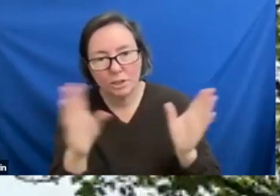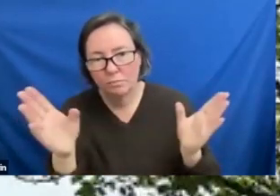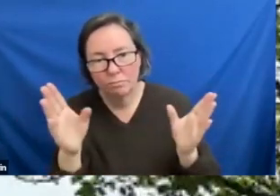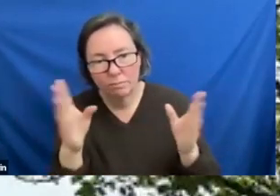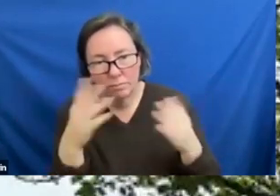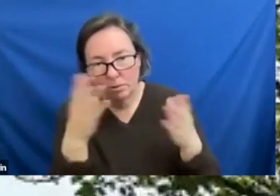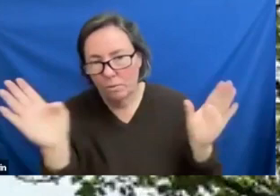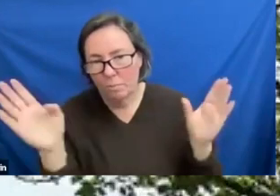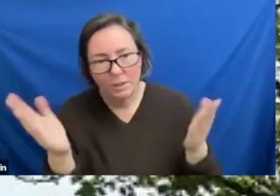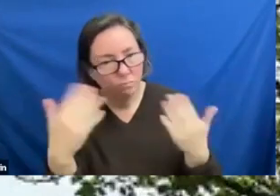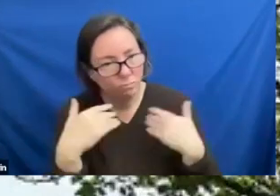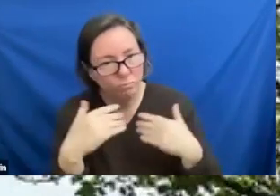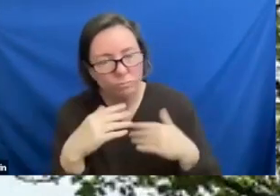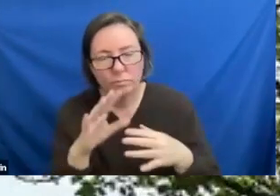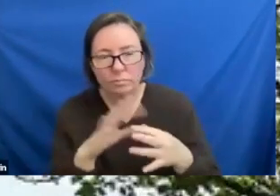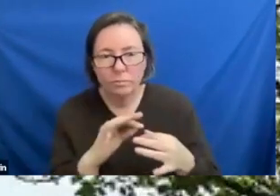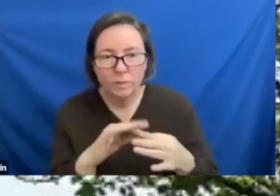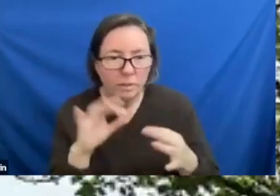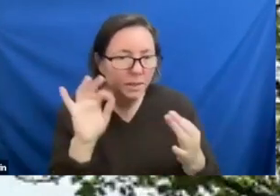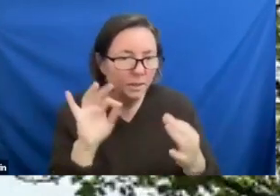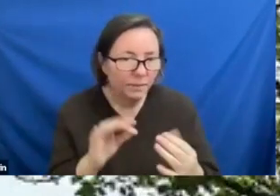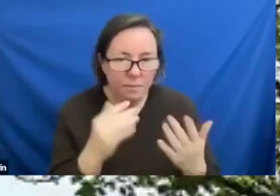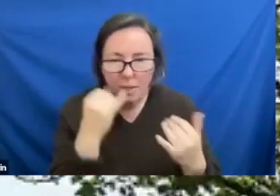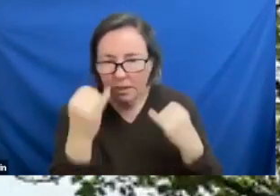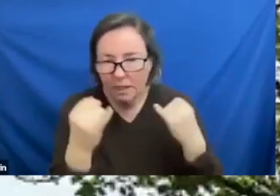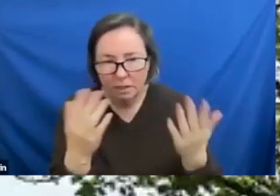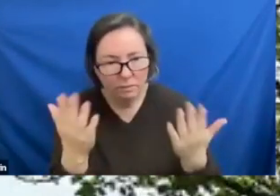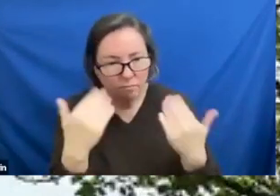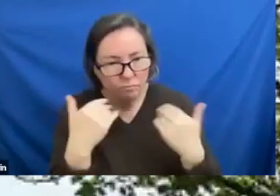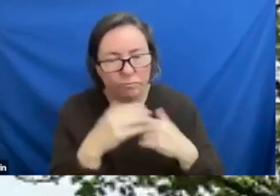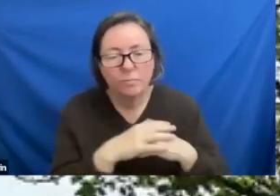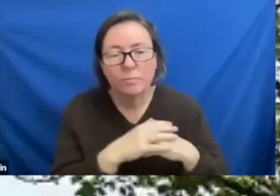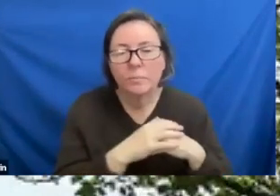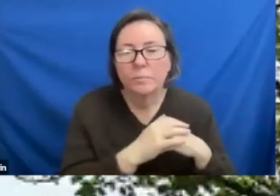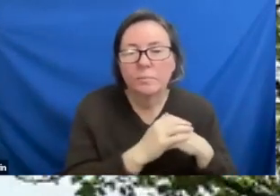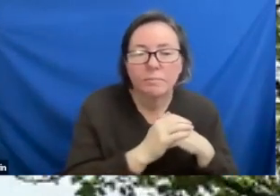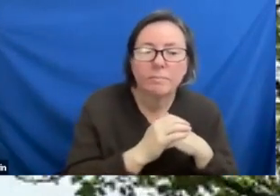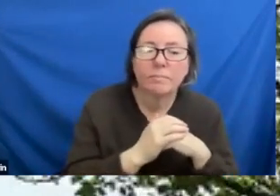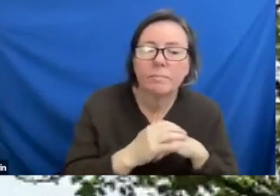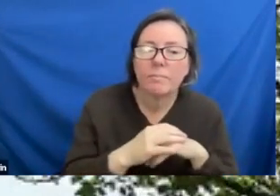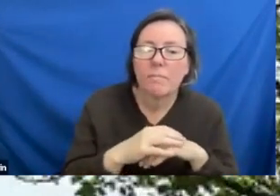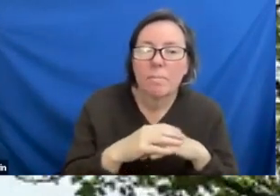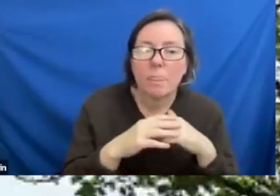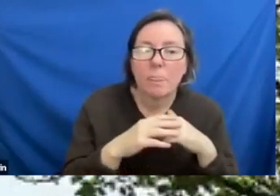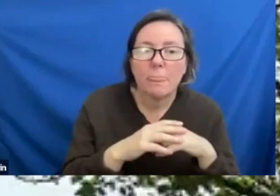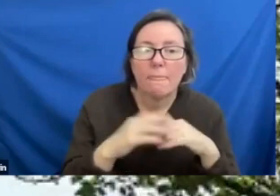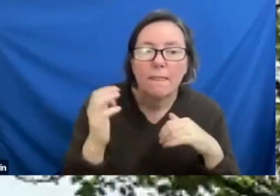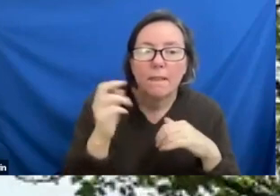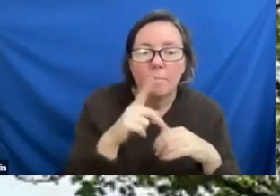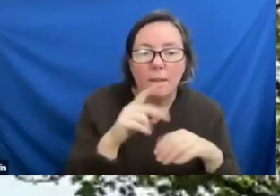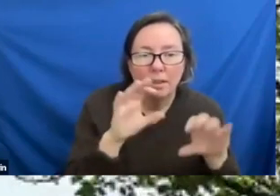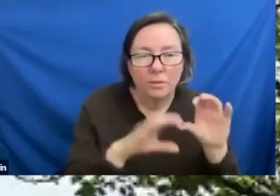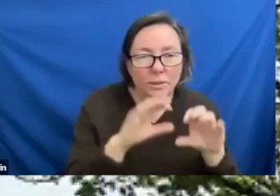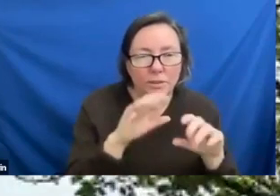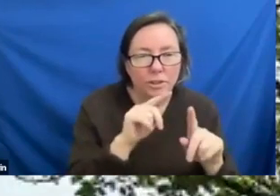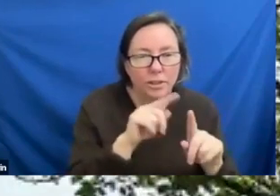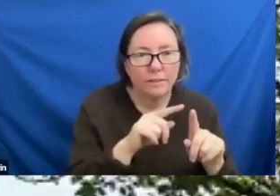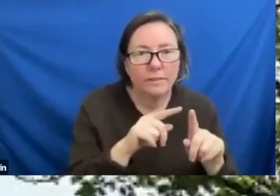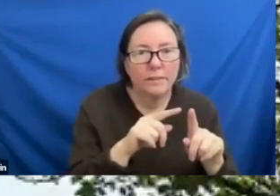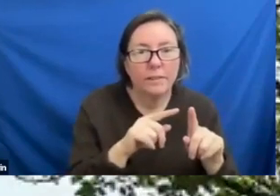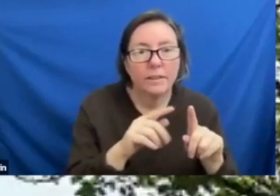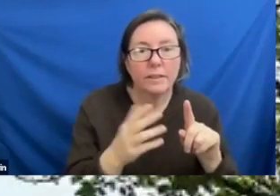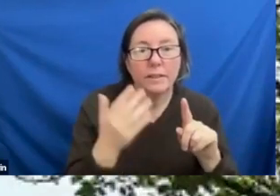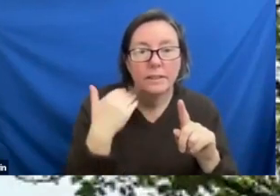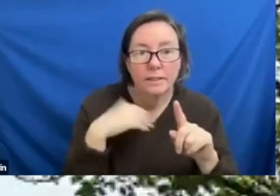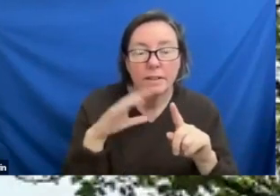the comments that come in. And I'm going to just start reading some of the ones in the chat now. So let's see. So we left off with